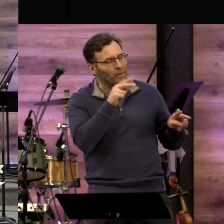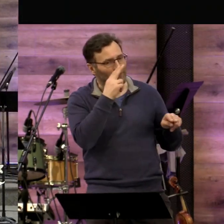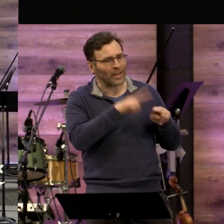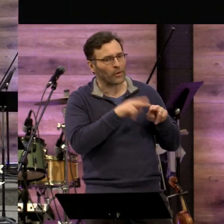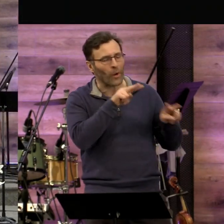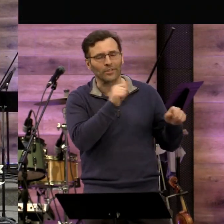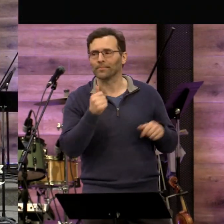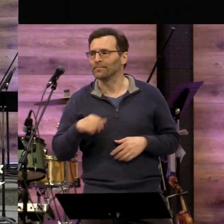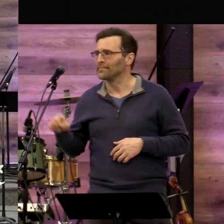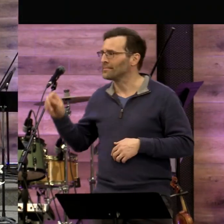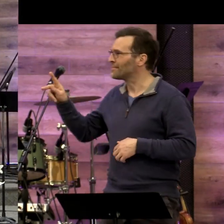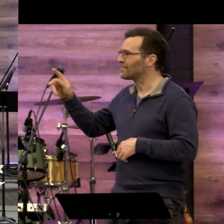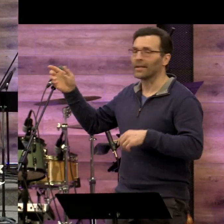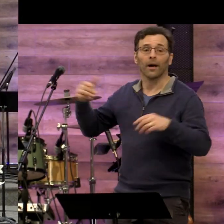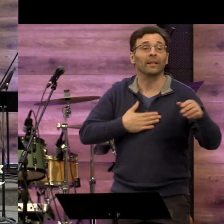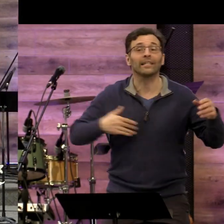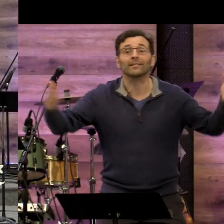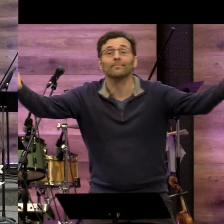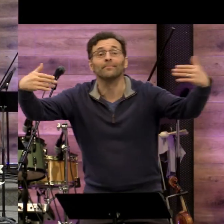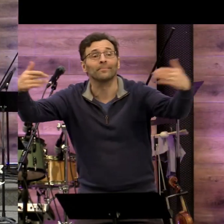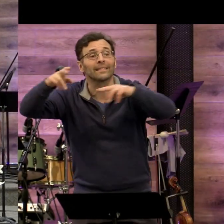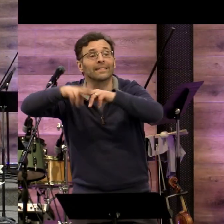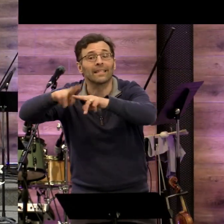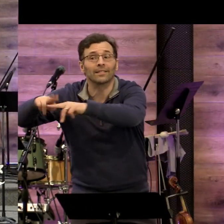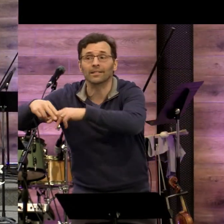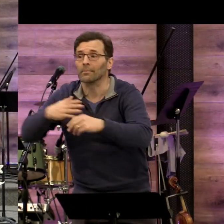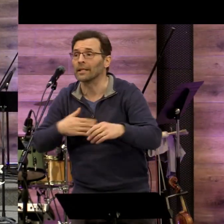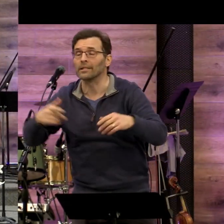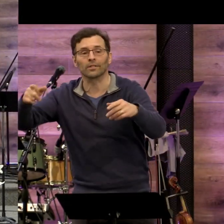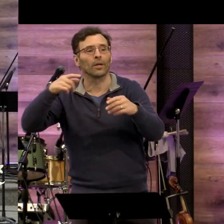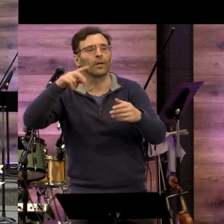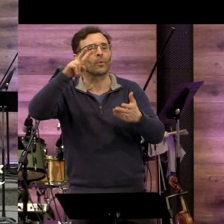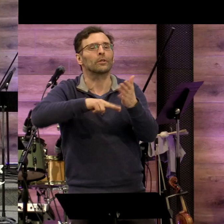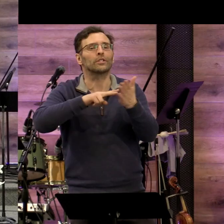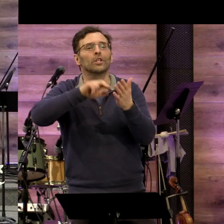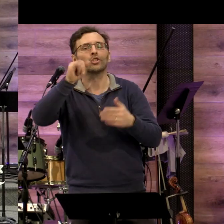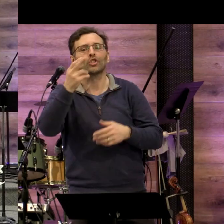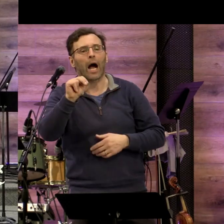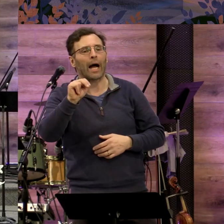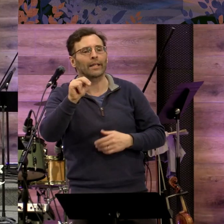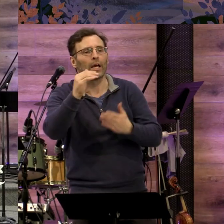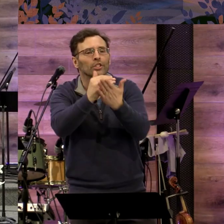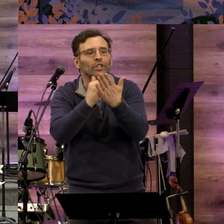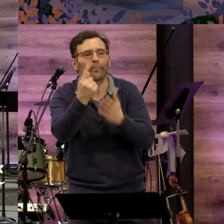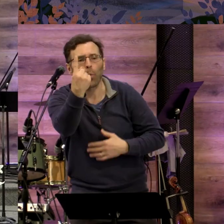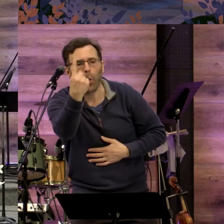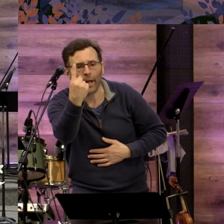All right, if you can find your way back to your seats, that'd be great. We're going to be in John chapter 1.